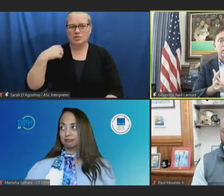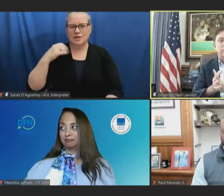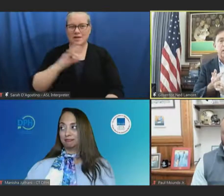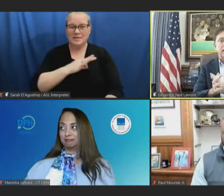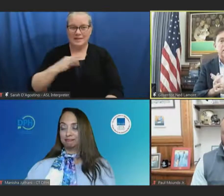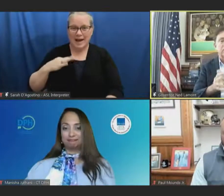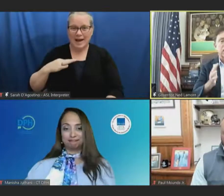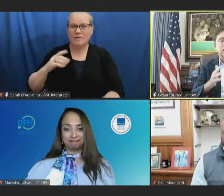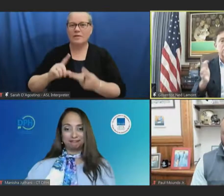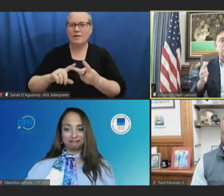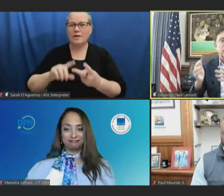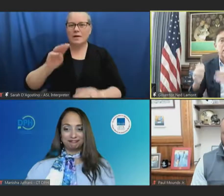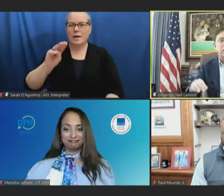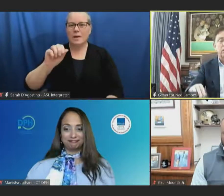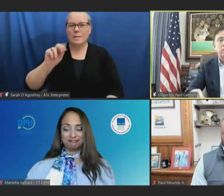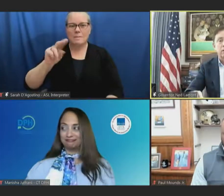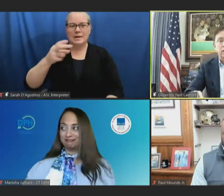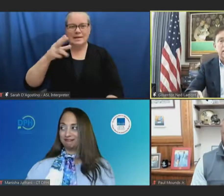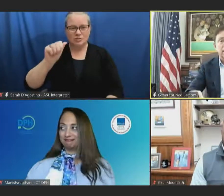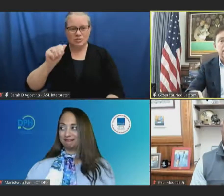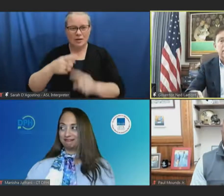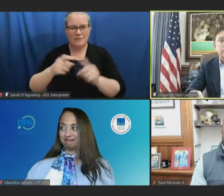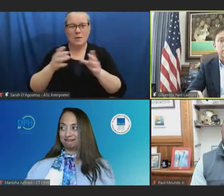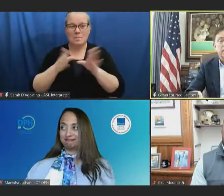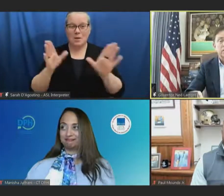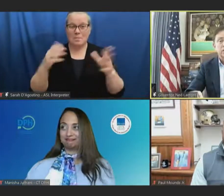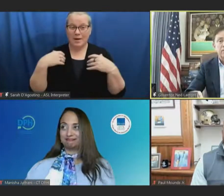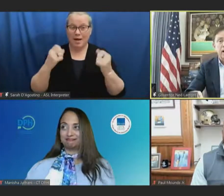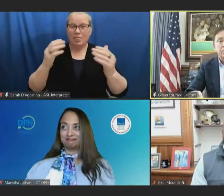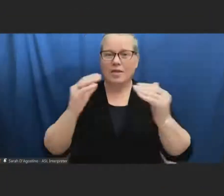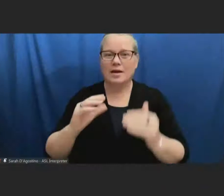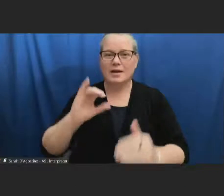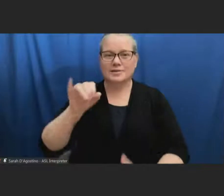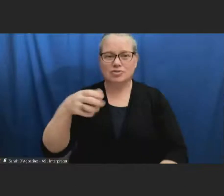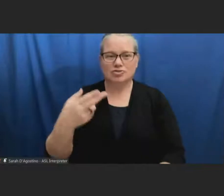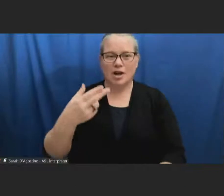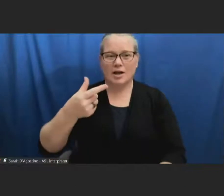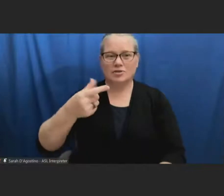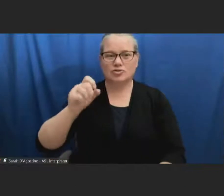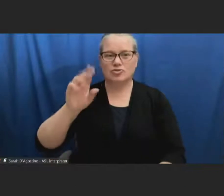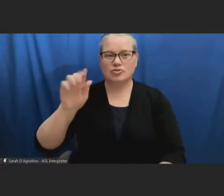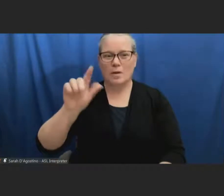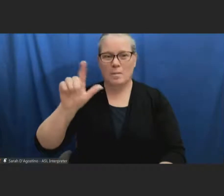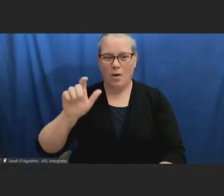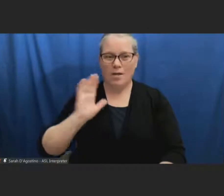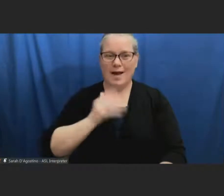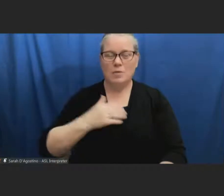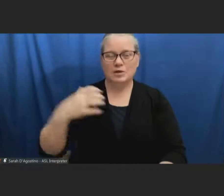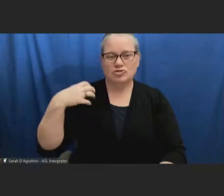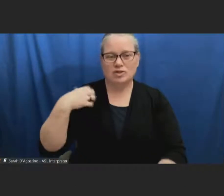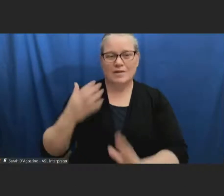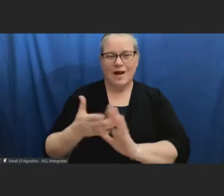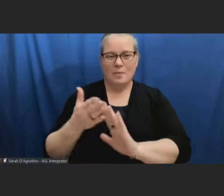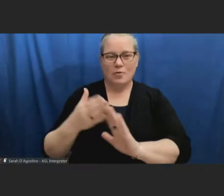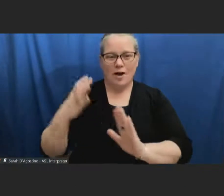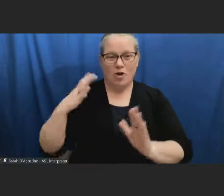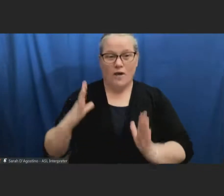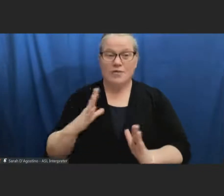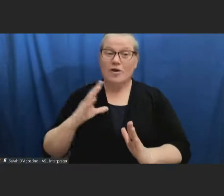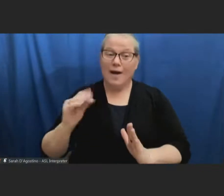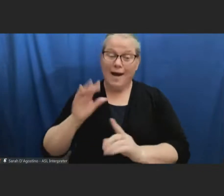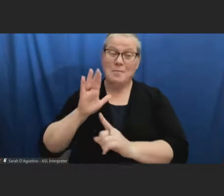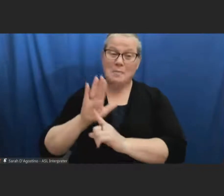over at Public Health, Josh Jabal over at Chief Operating Officer, and backed by popular